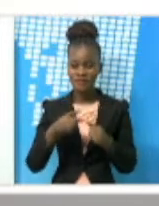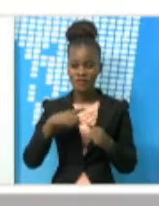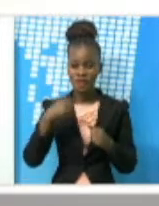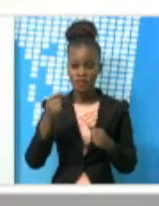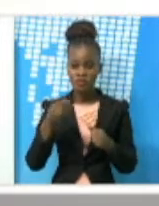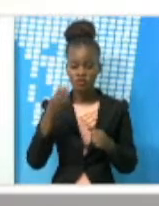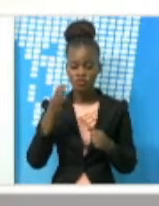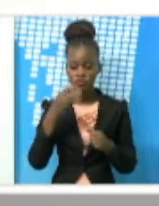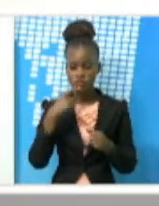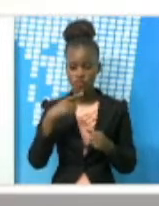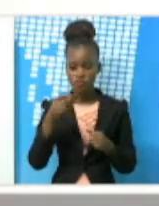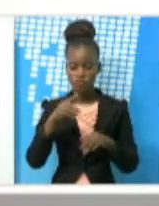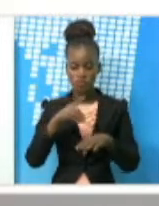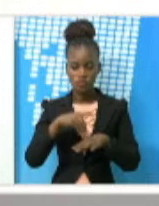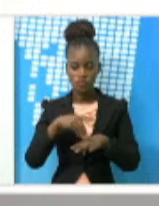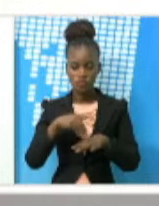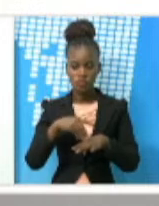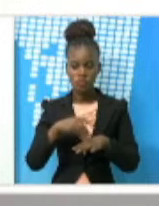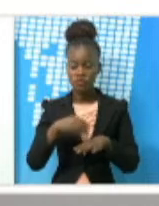disburse today